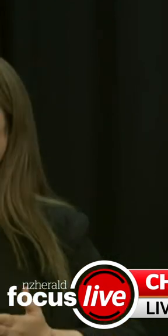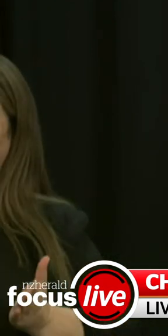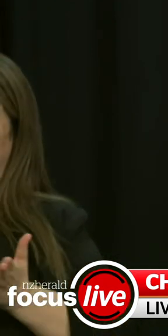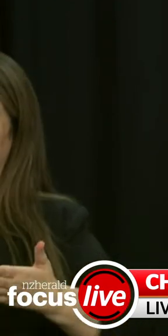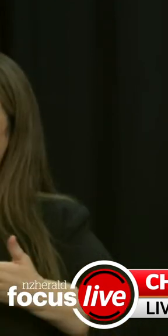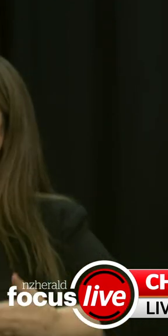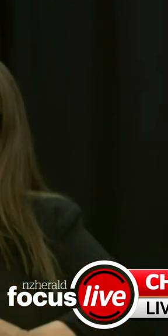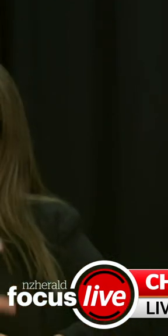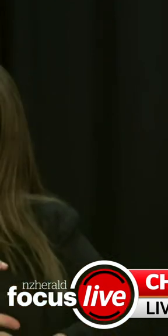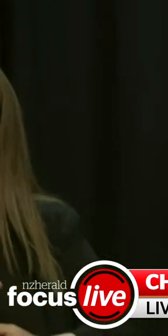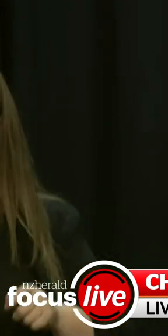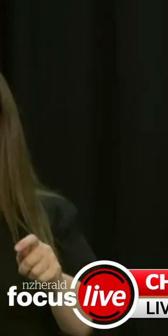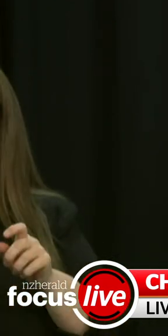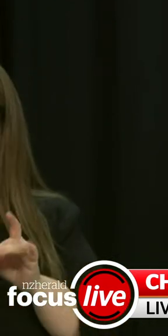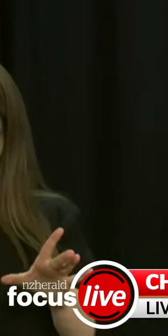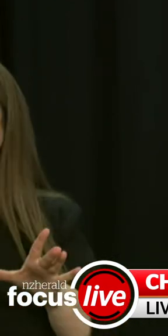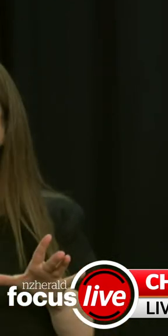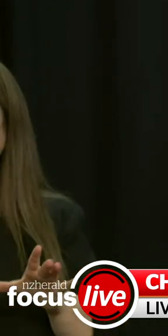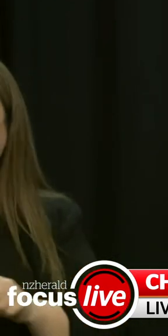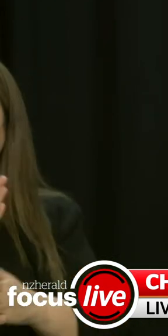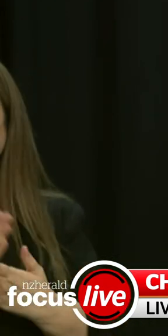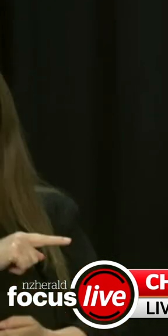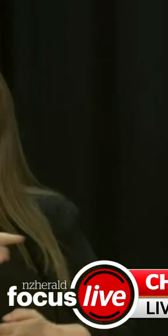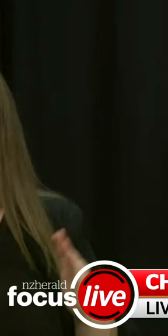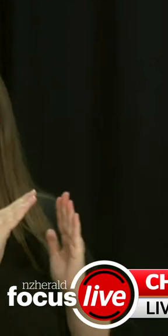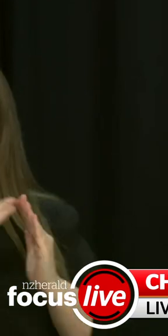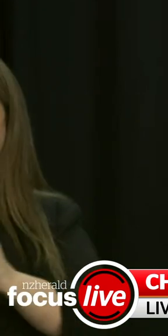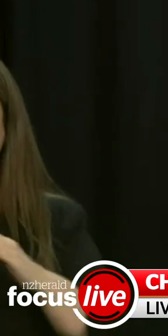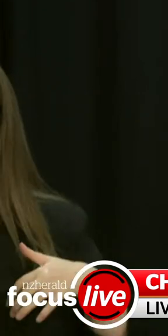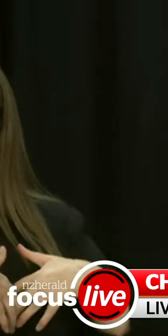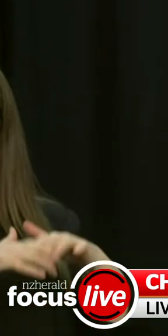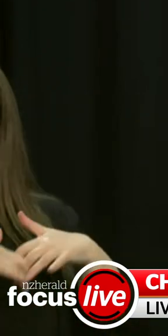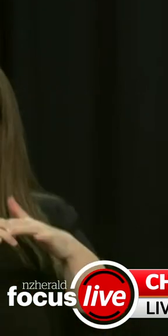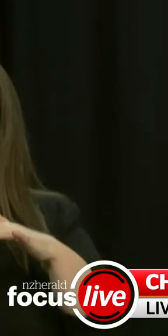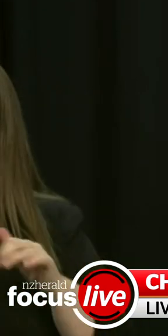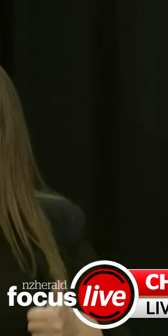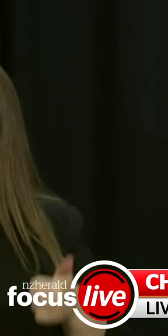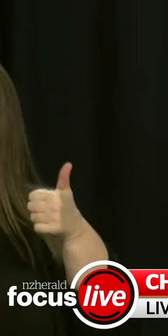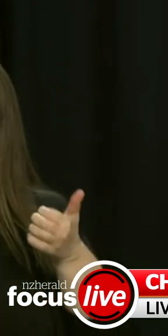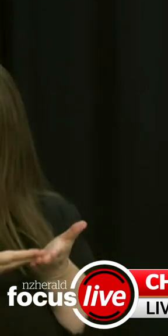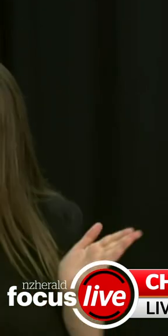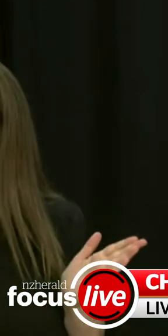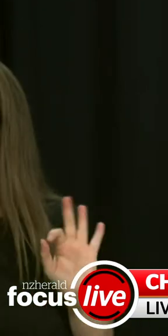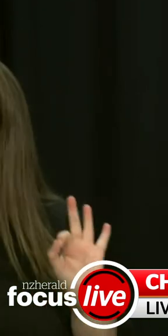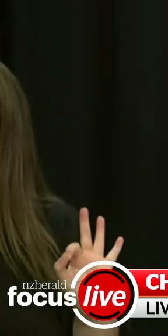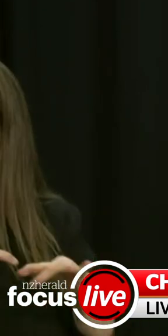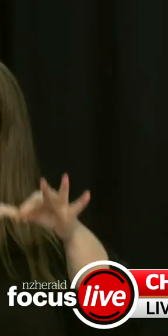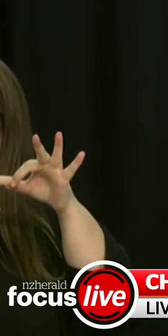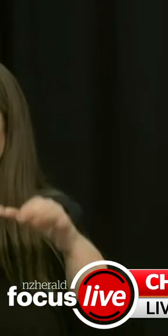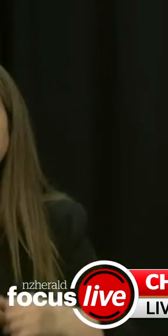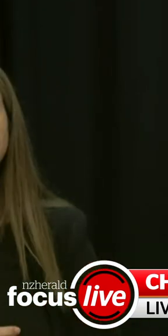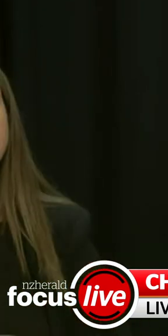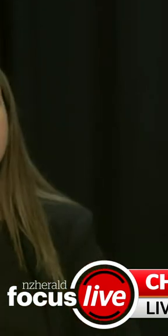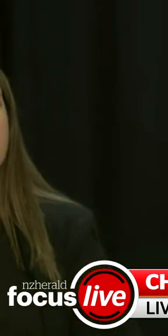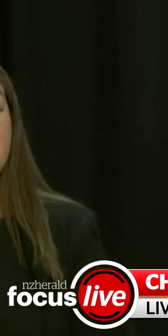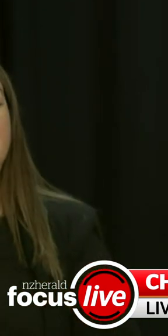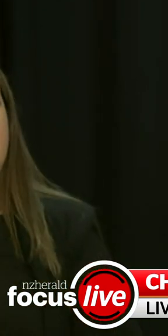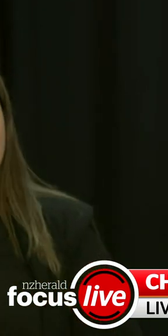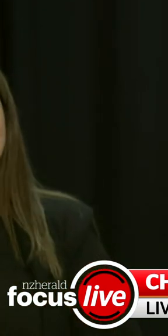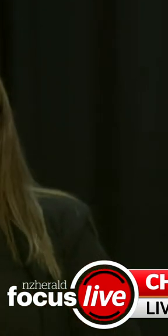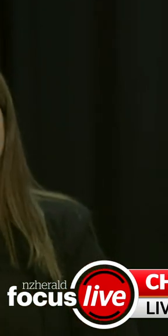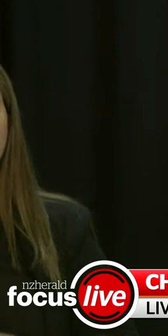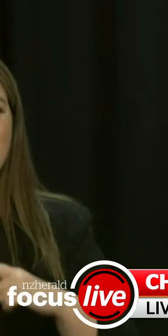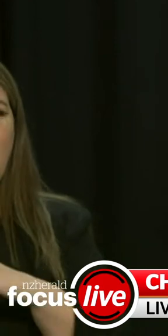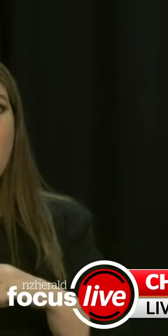remedy this. It's the first in a long number of steps. As the Prime Minister has said, it's important that we support our